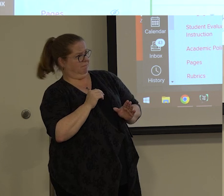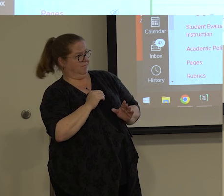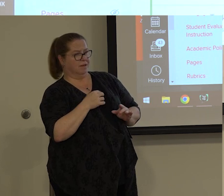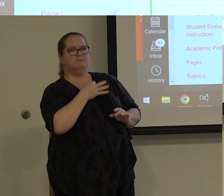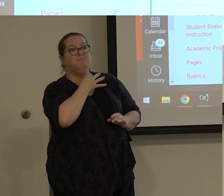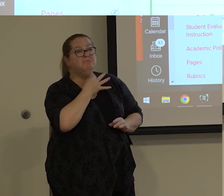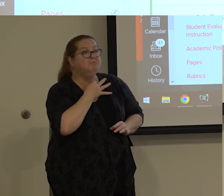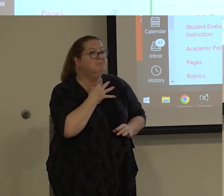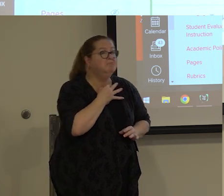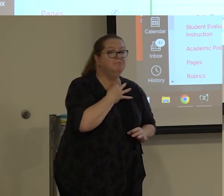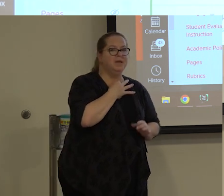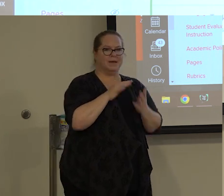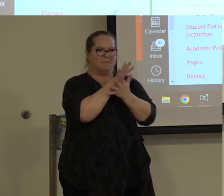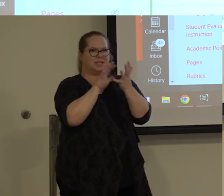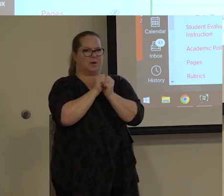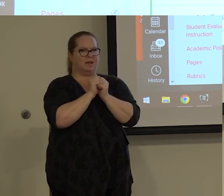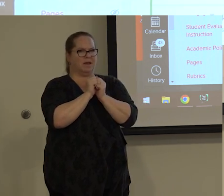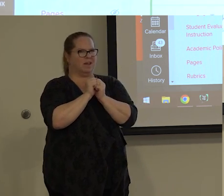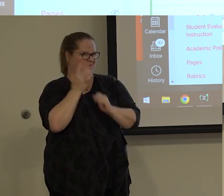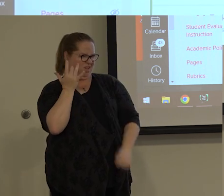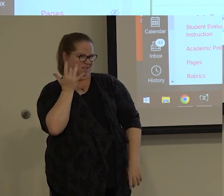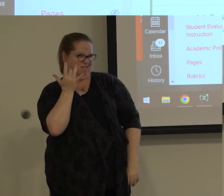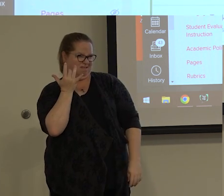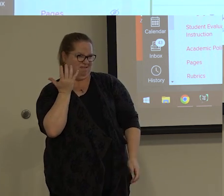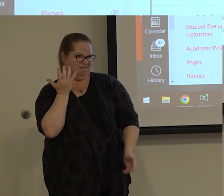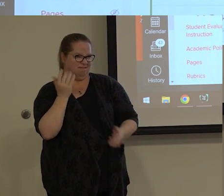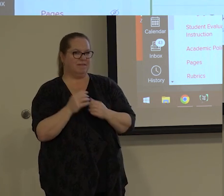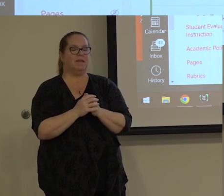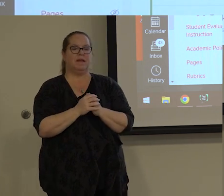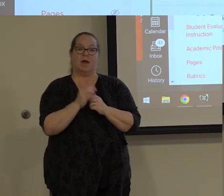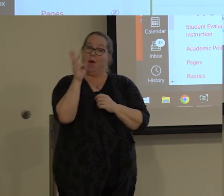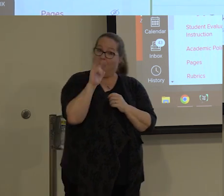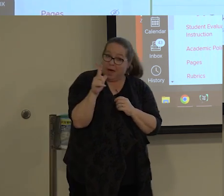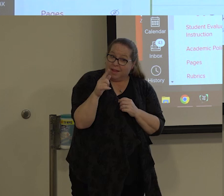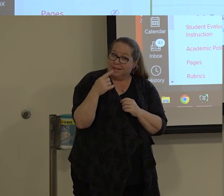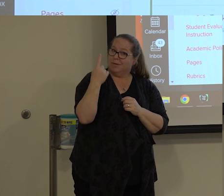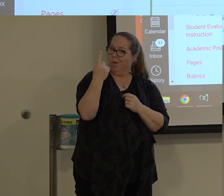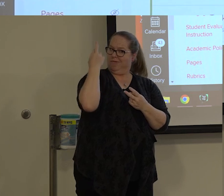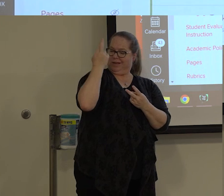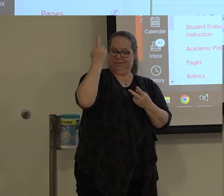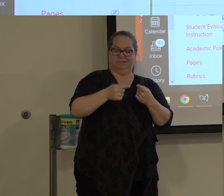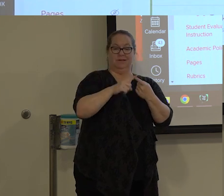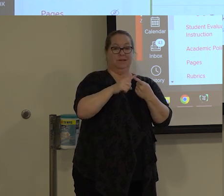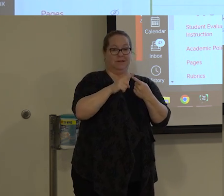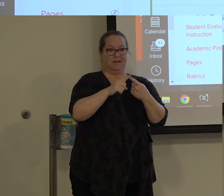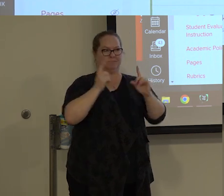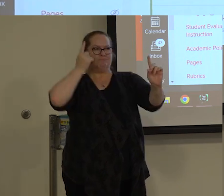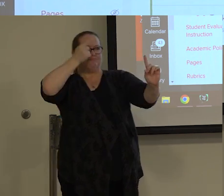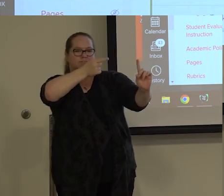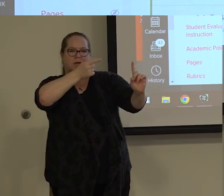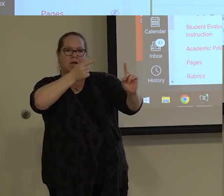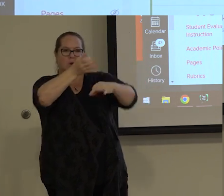one of curiosity mixed with a little bit of why. Well, one reason is that one aim of these courses